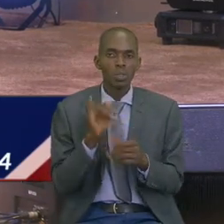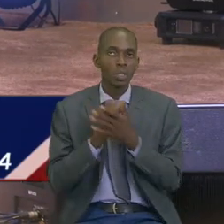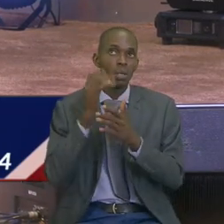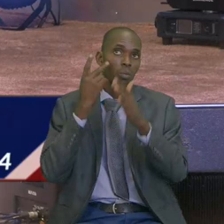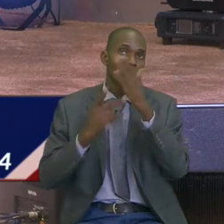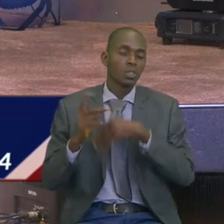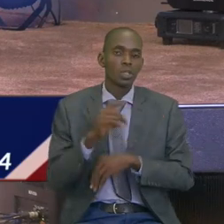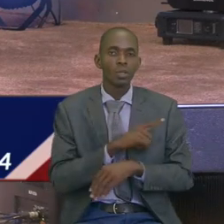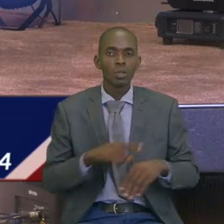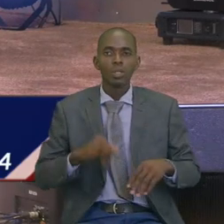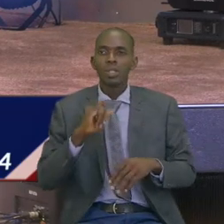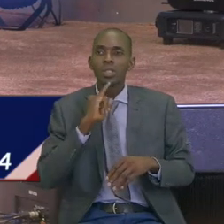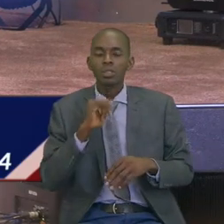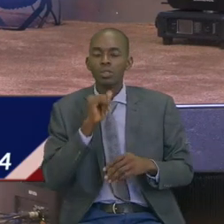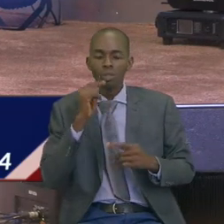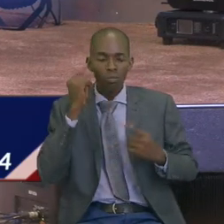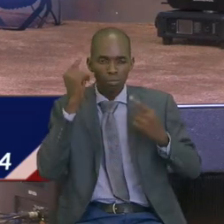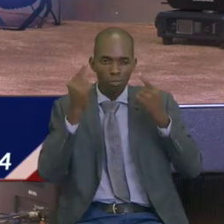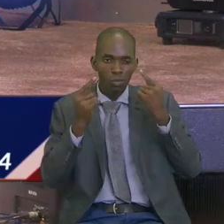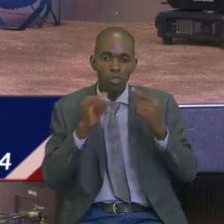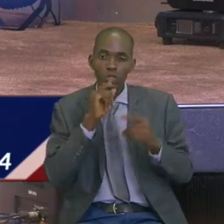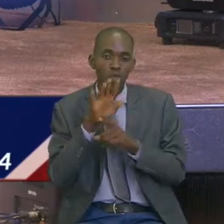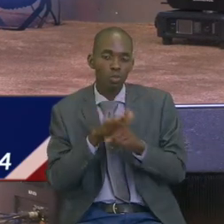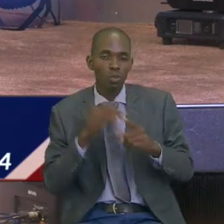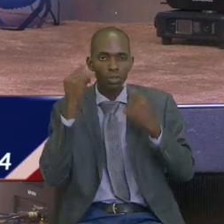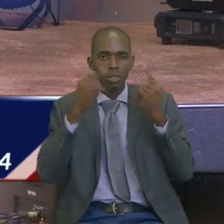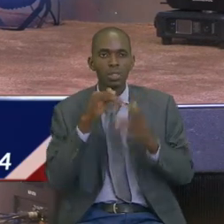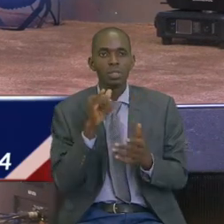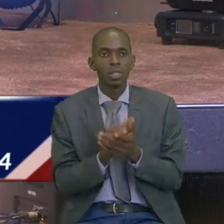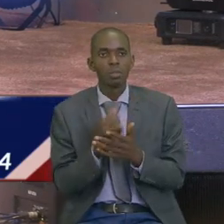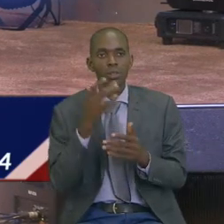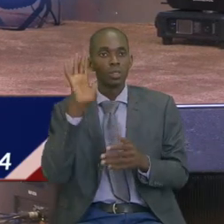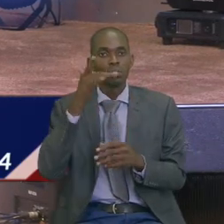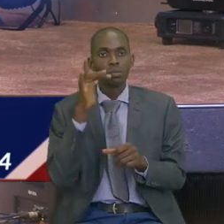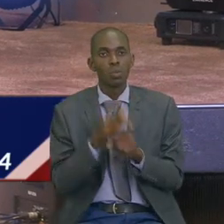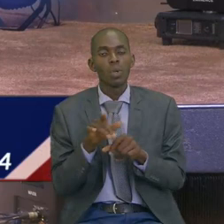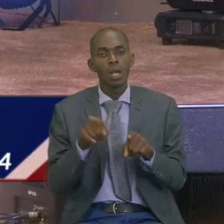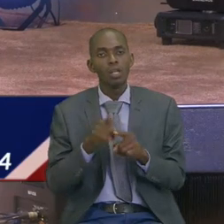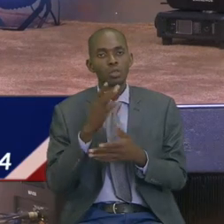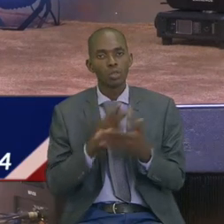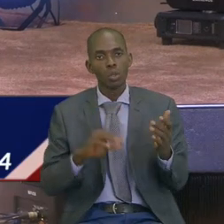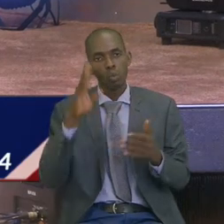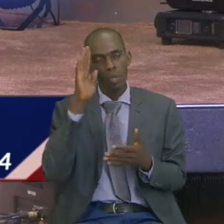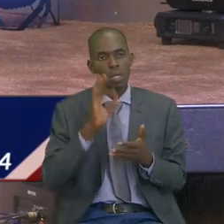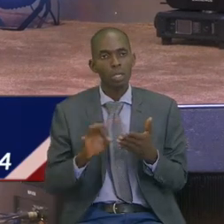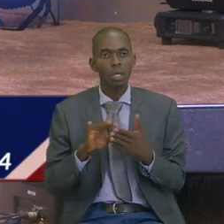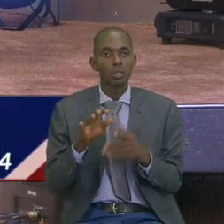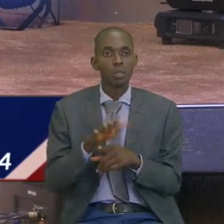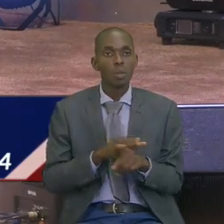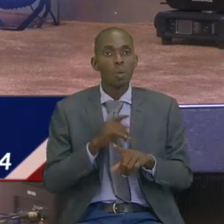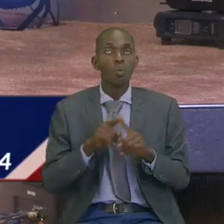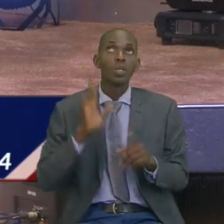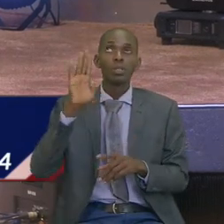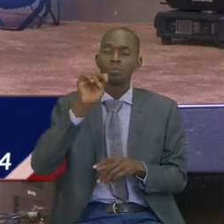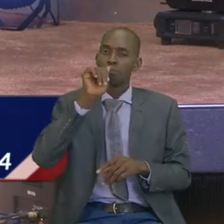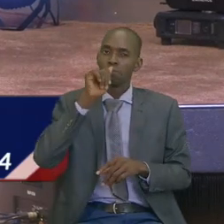not slack concerning that promise or prophecy, as some men count slackness, but is long-suffering